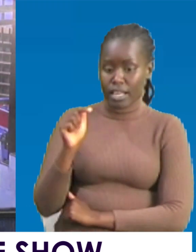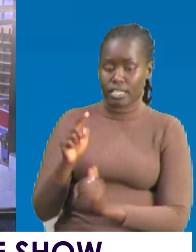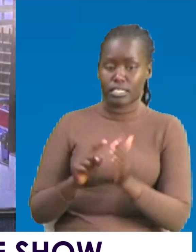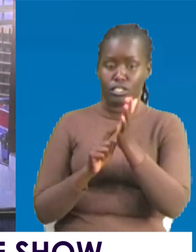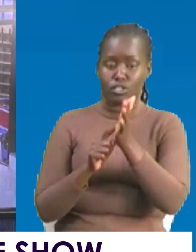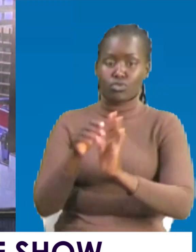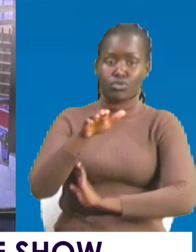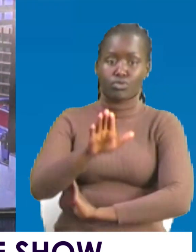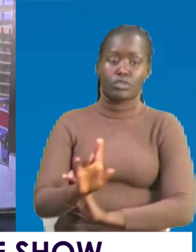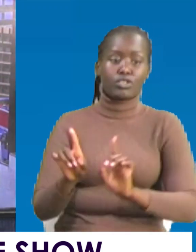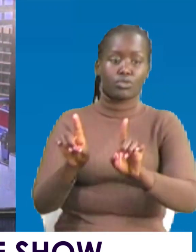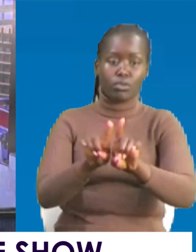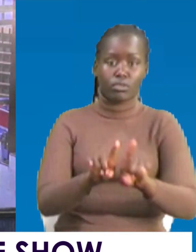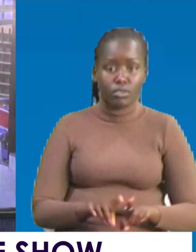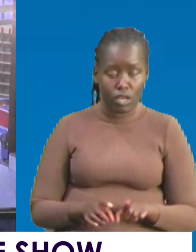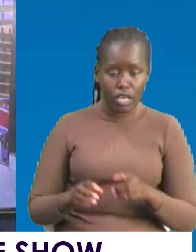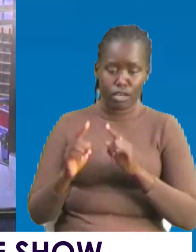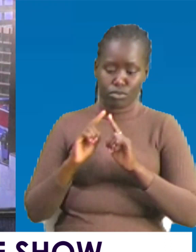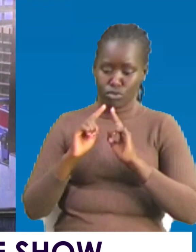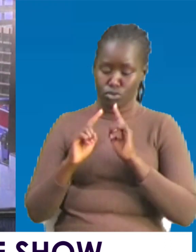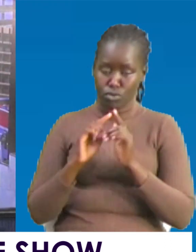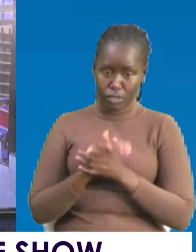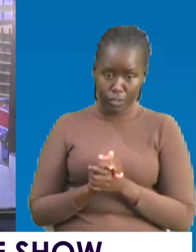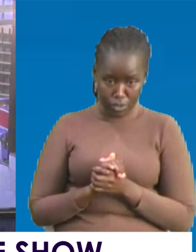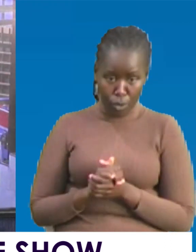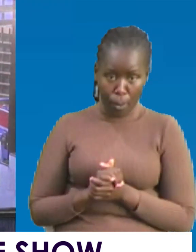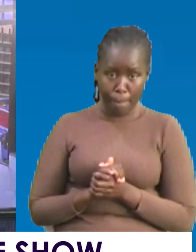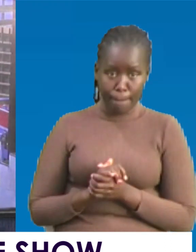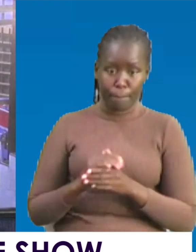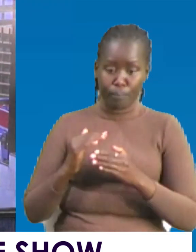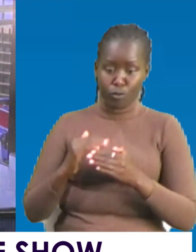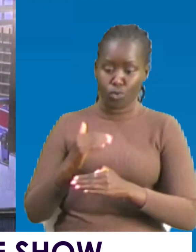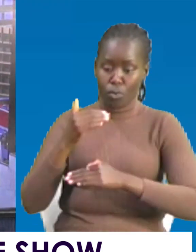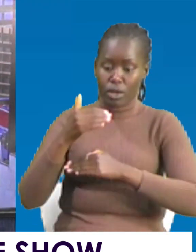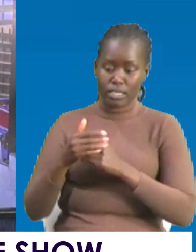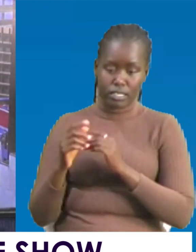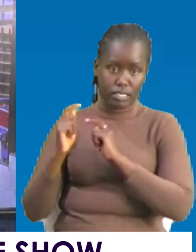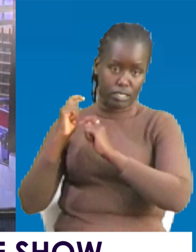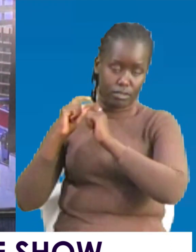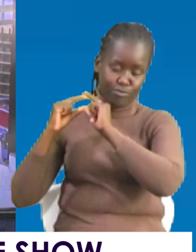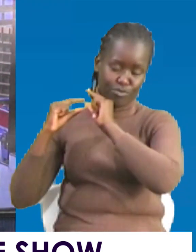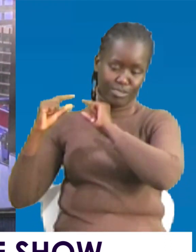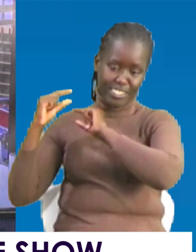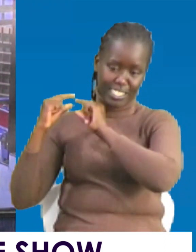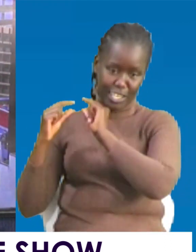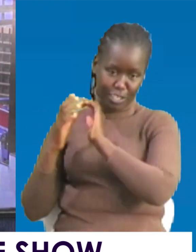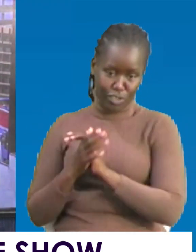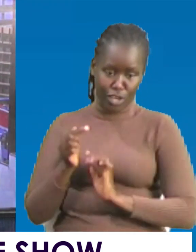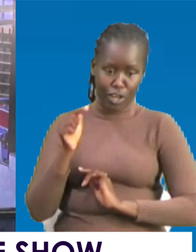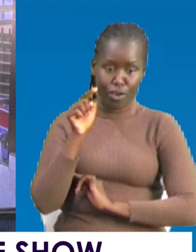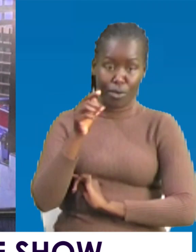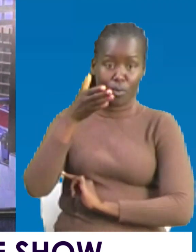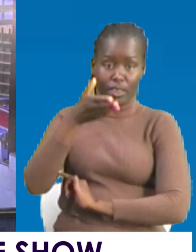show also. As we speak to our next generation. Are you